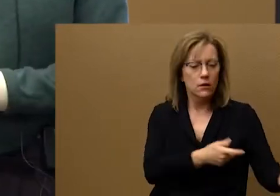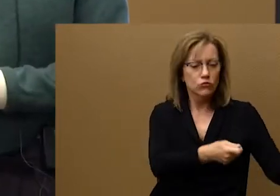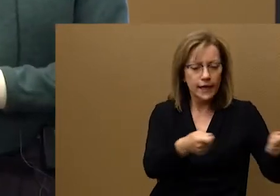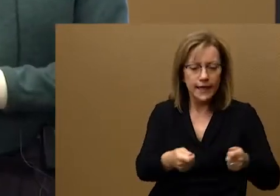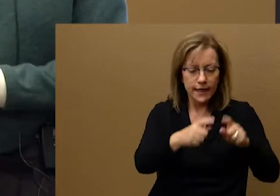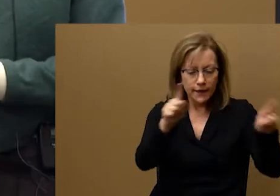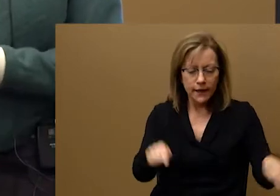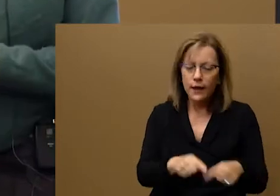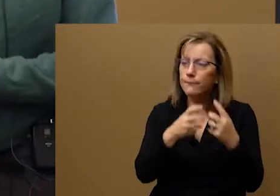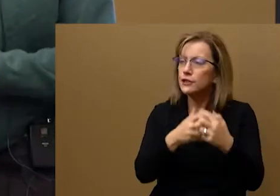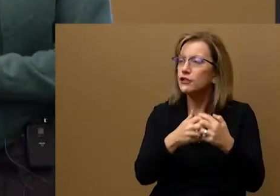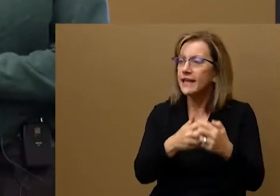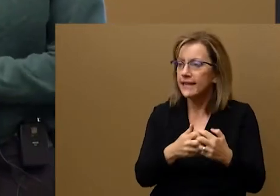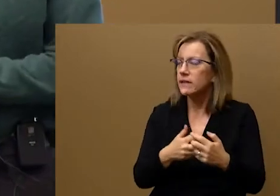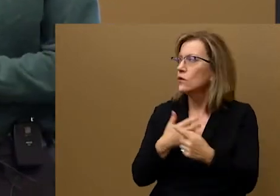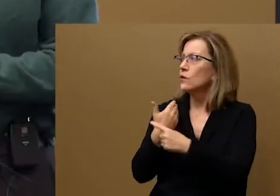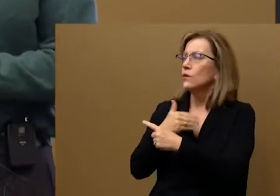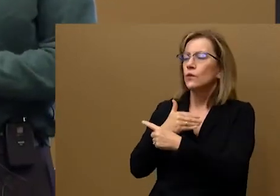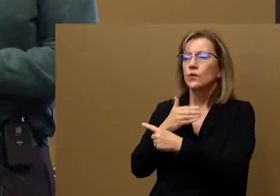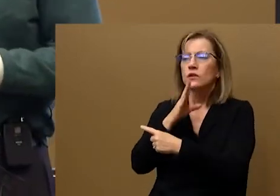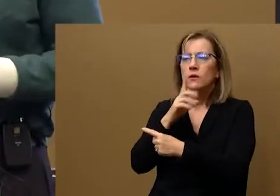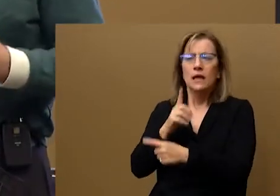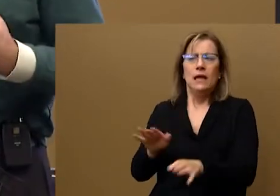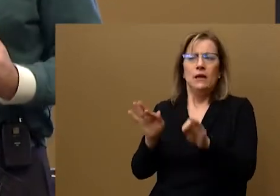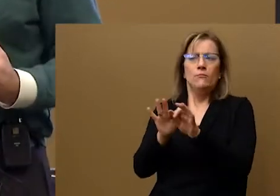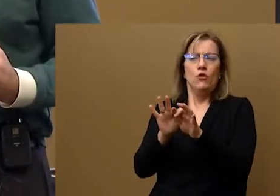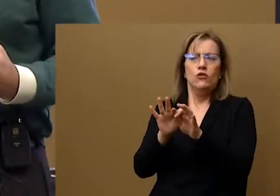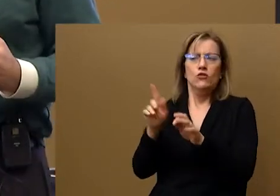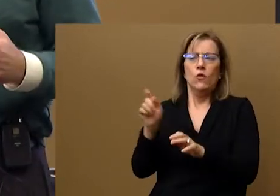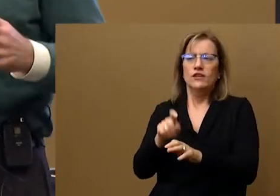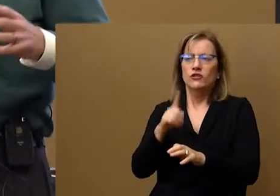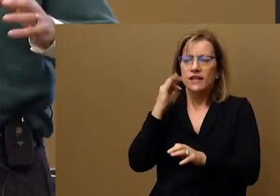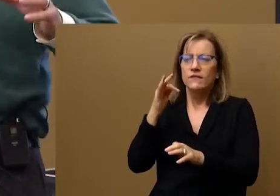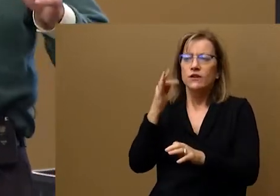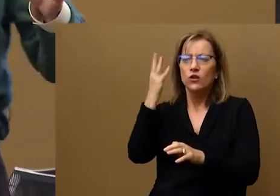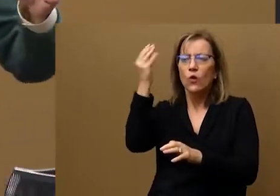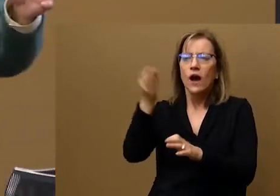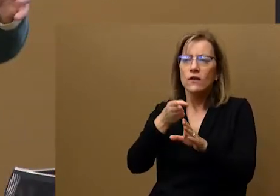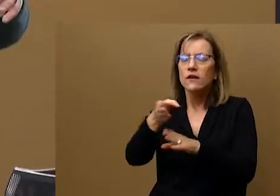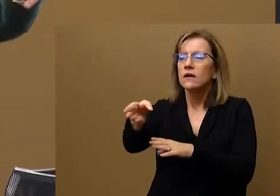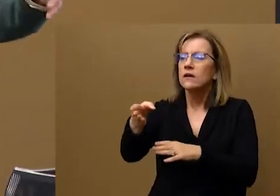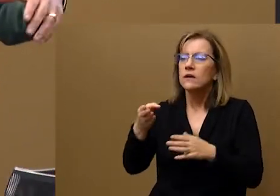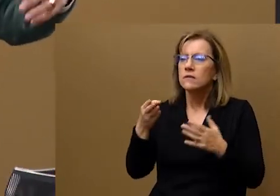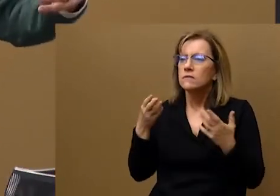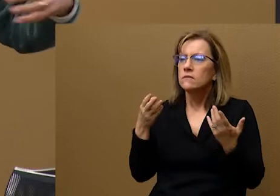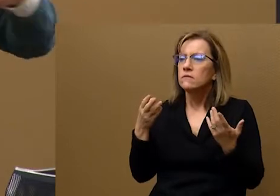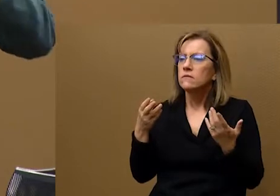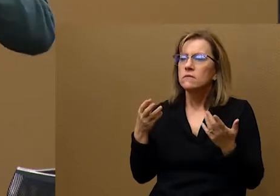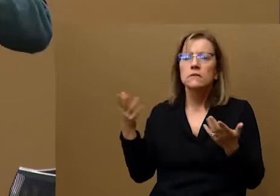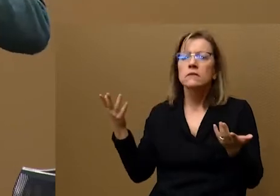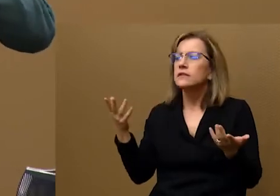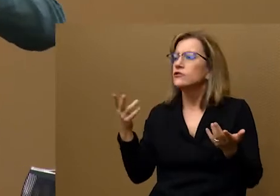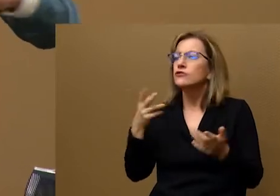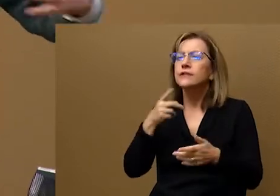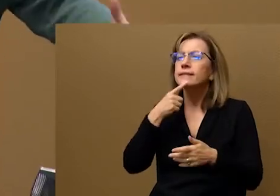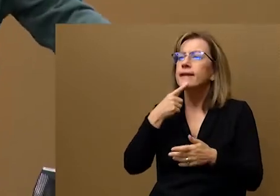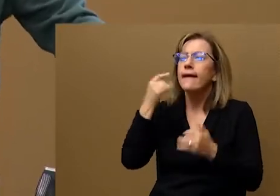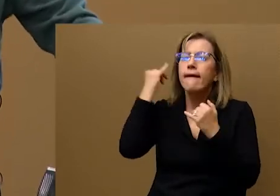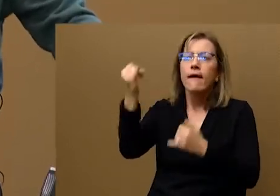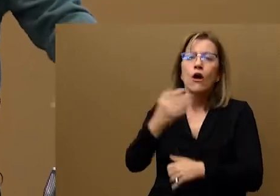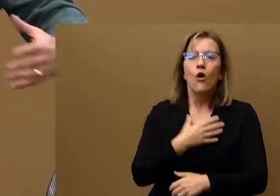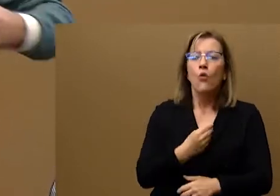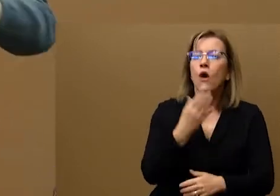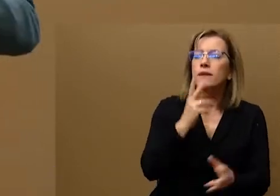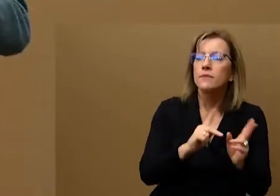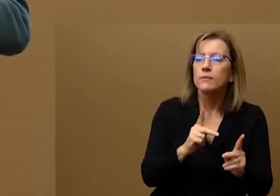excellent. You're talking about the really important question of cultural competence. If you go to the field of working, let's say white people working with